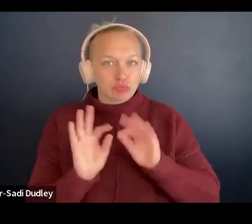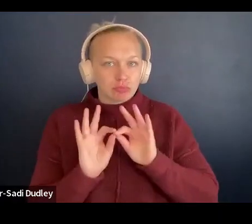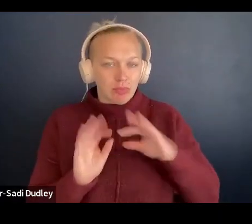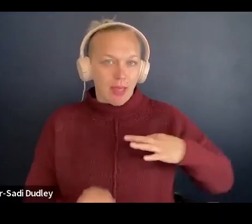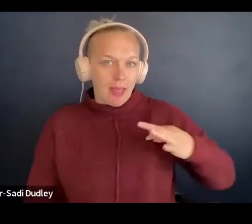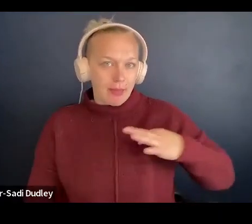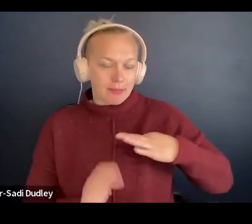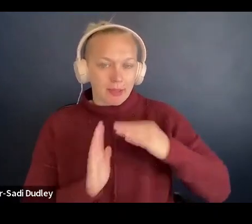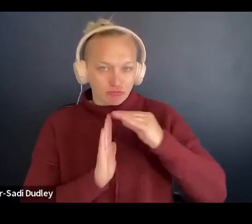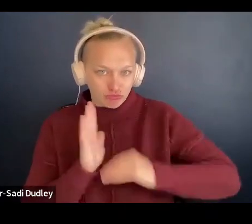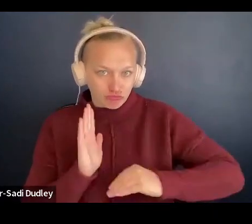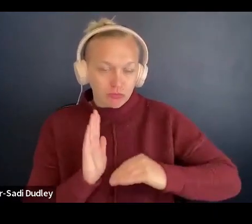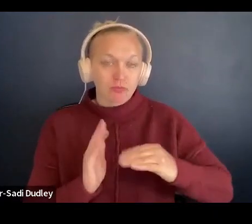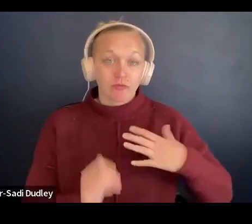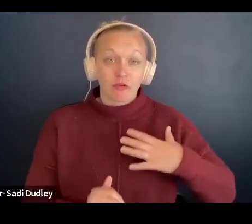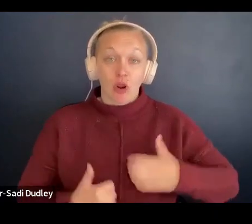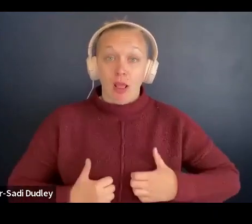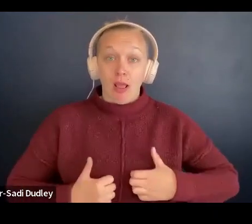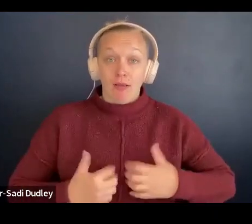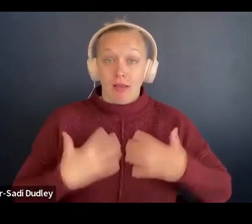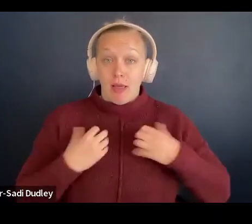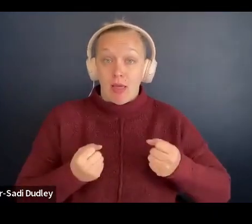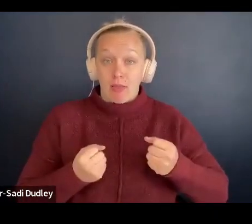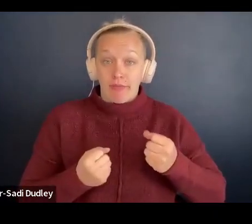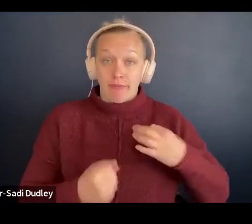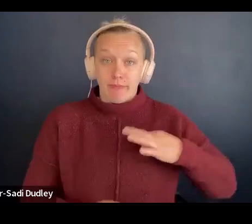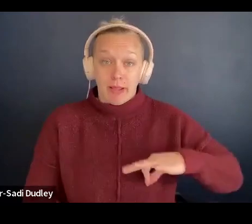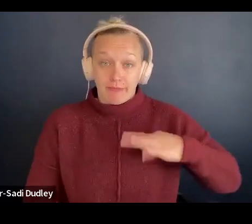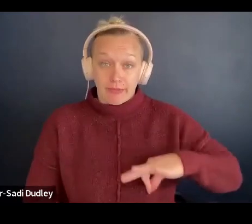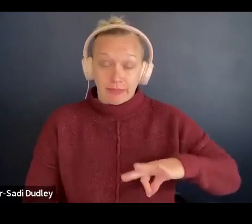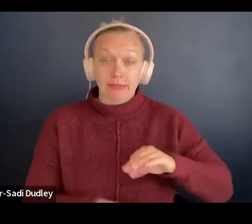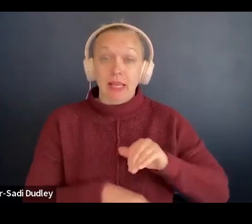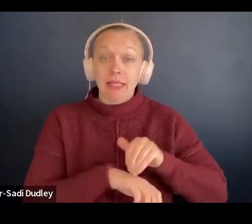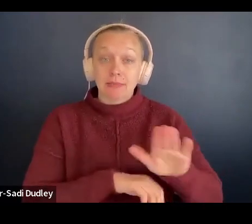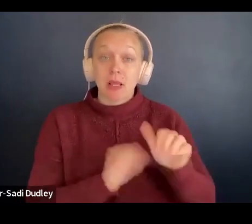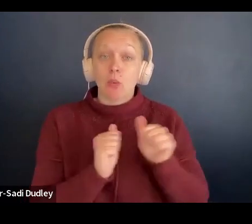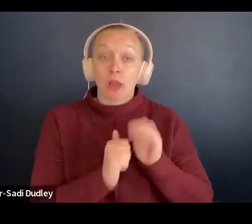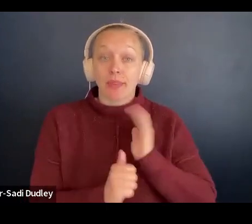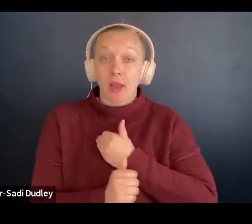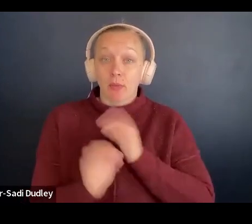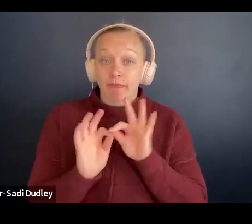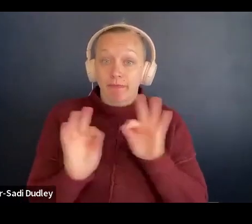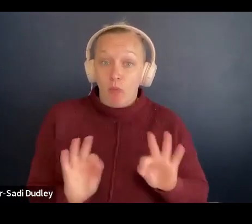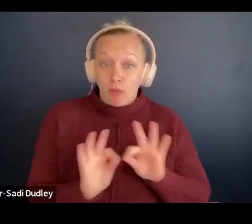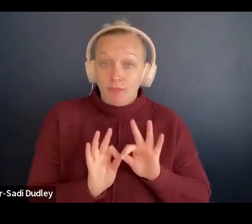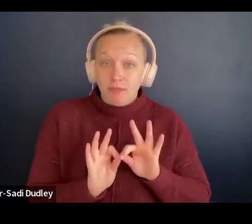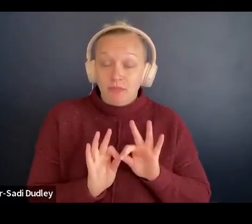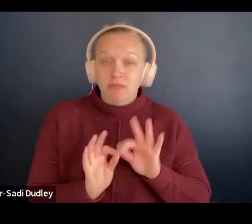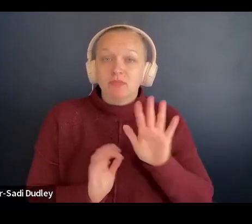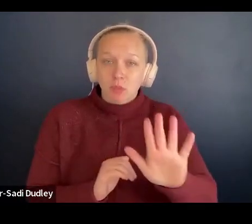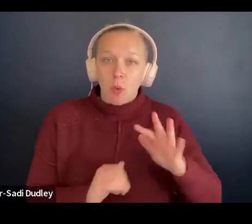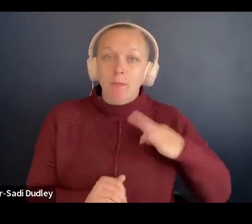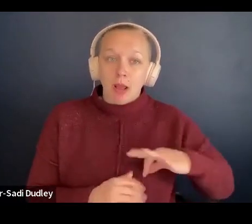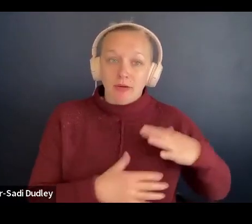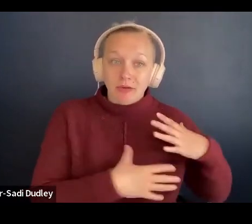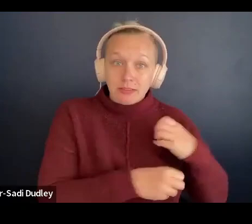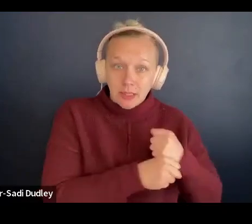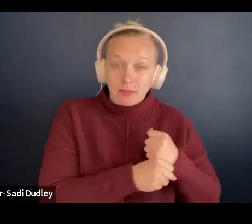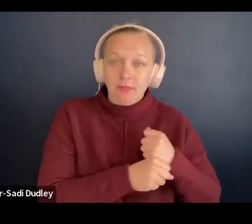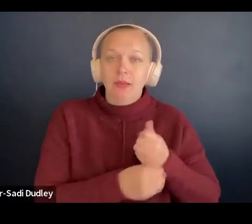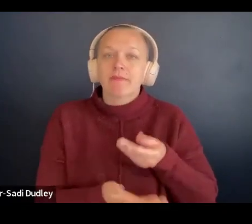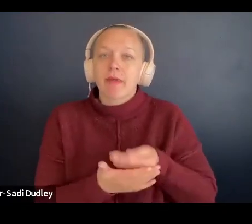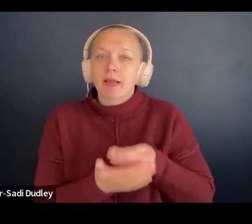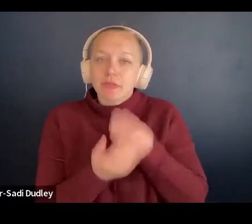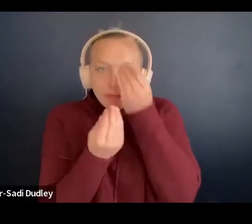benefits and submit along with these forms with benefit summary, financial information, and a copy of